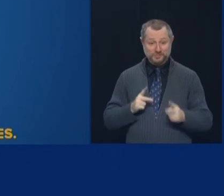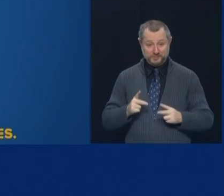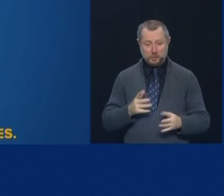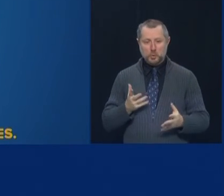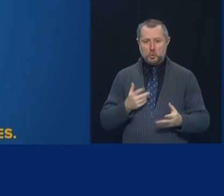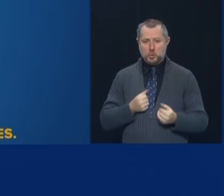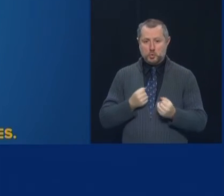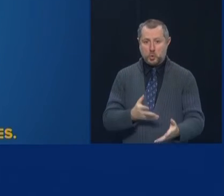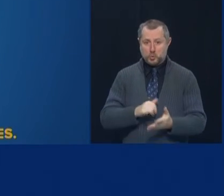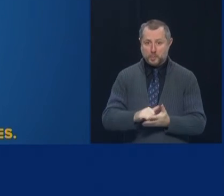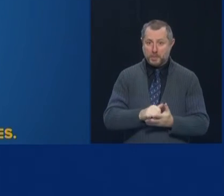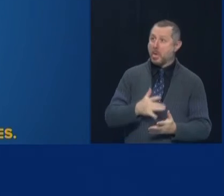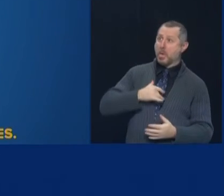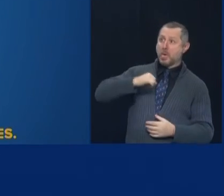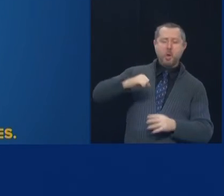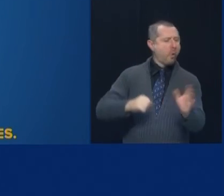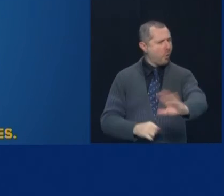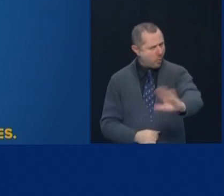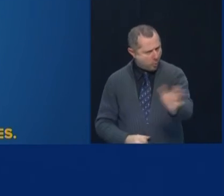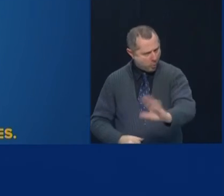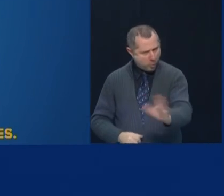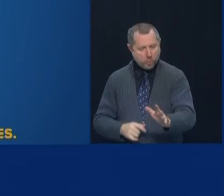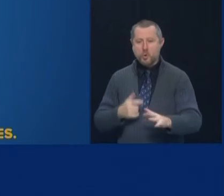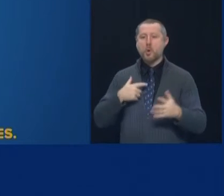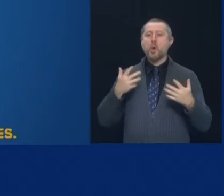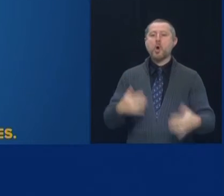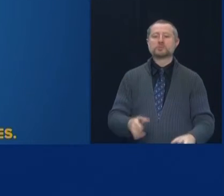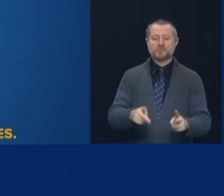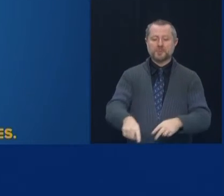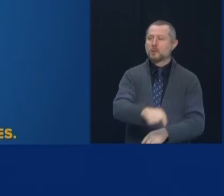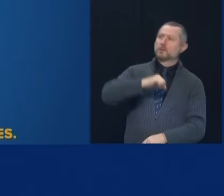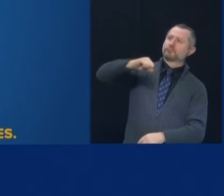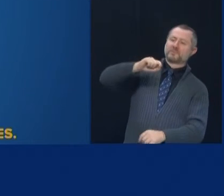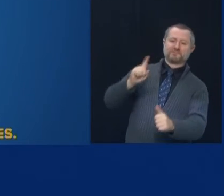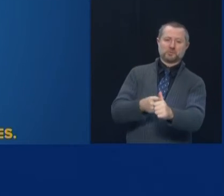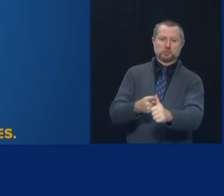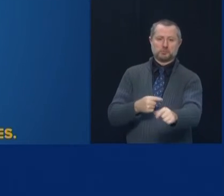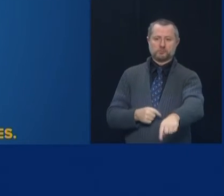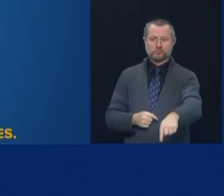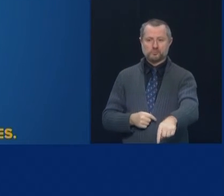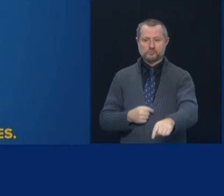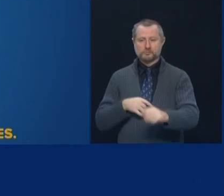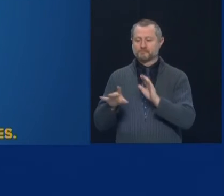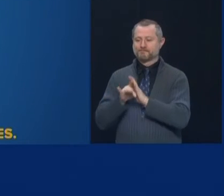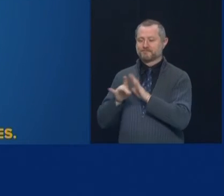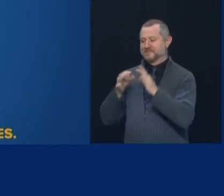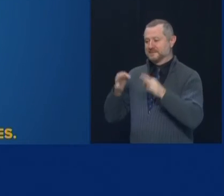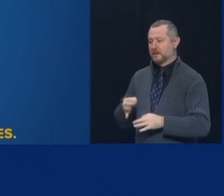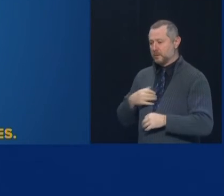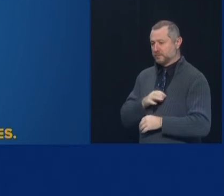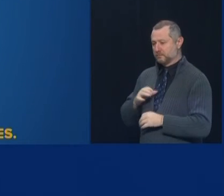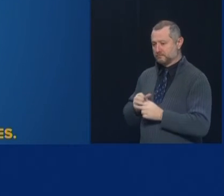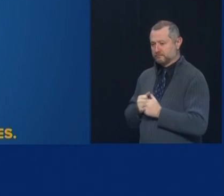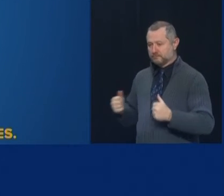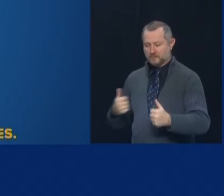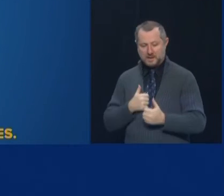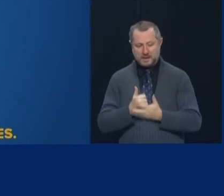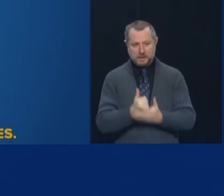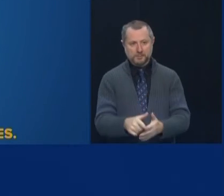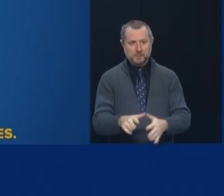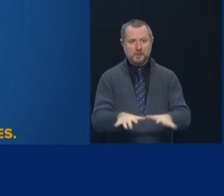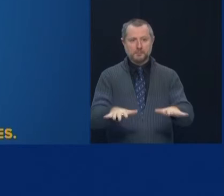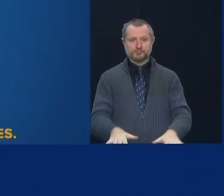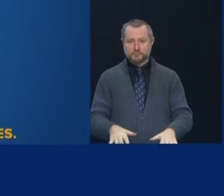The skepticism existed, and that's why we created the review panel. Kaiser poll